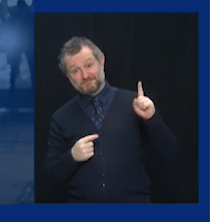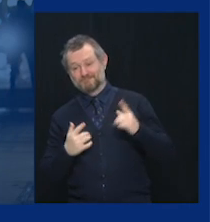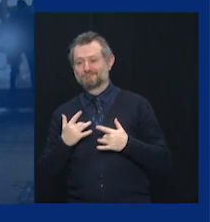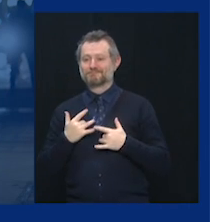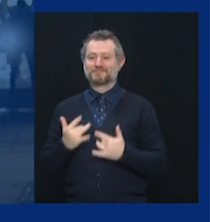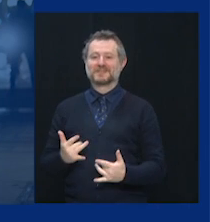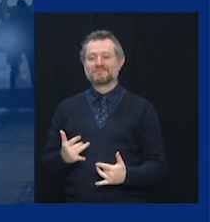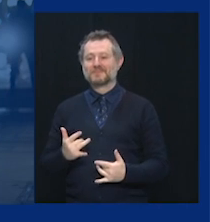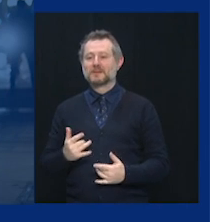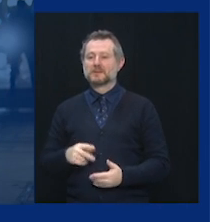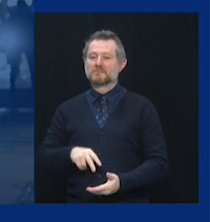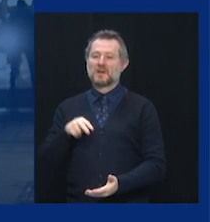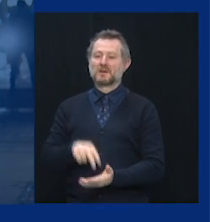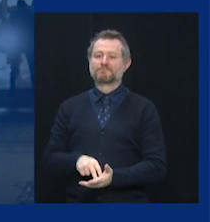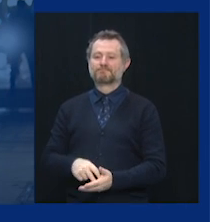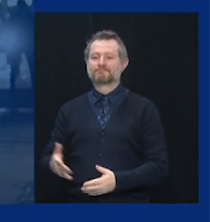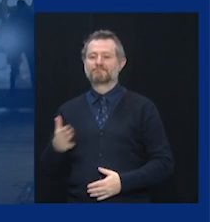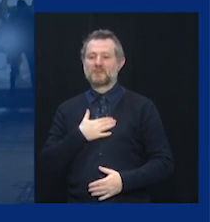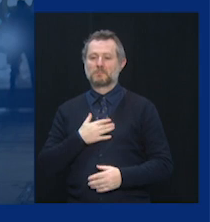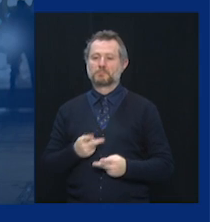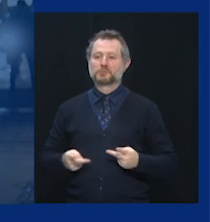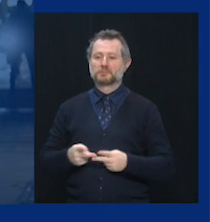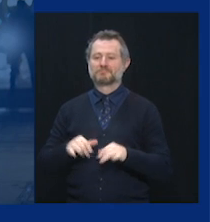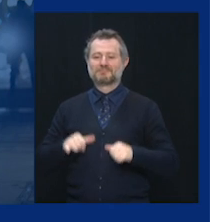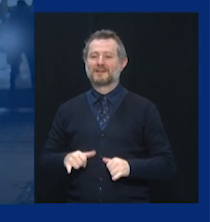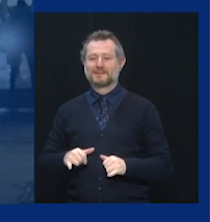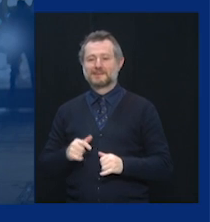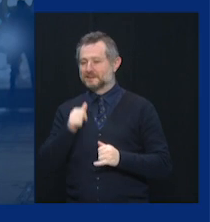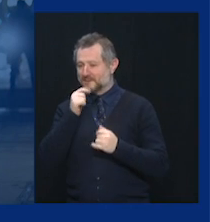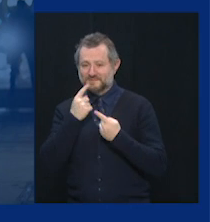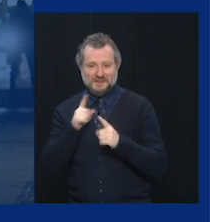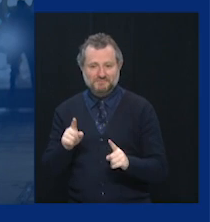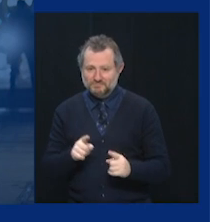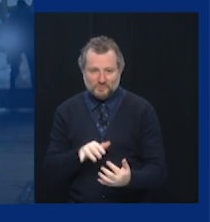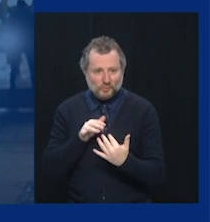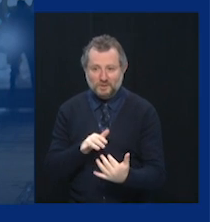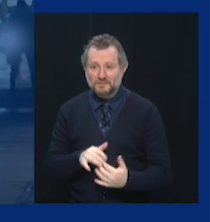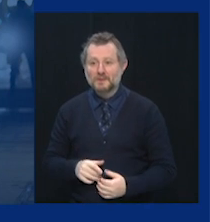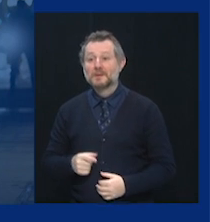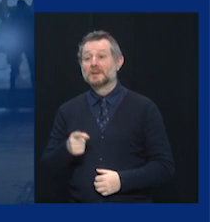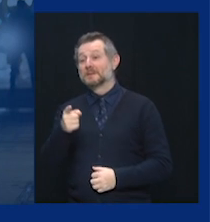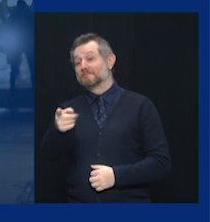work in war. In war, when the enemy moves, you move.